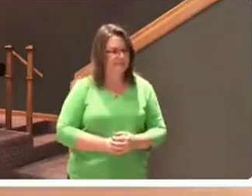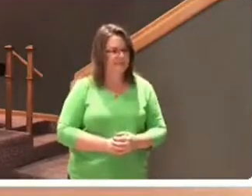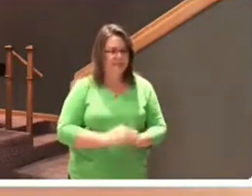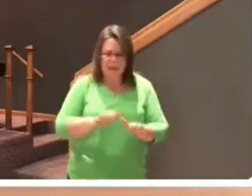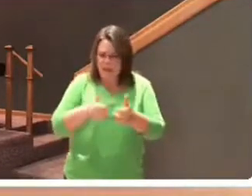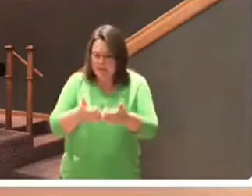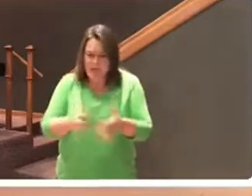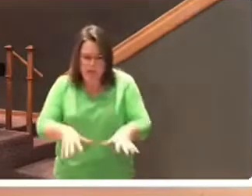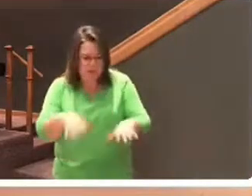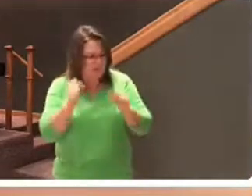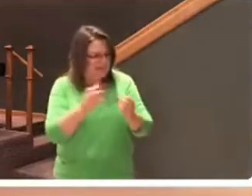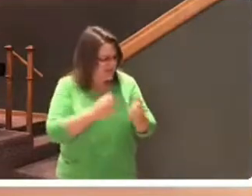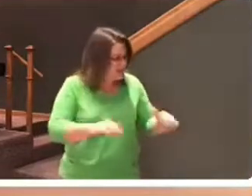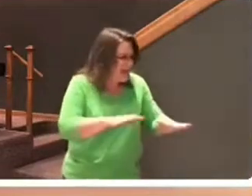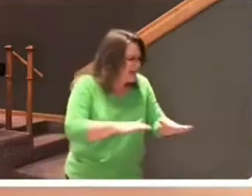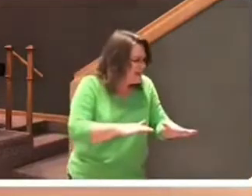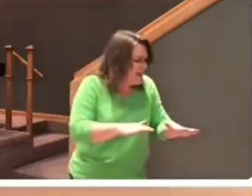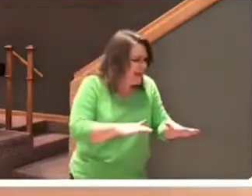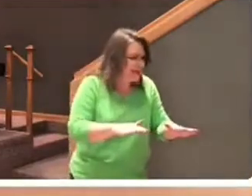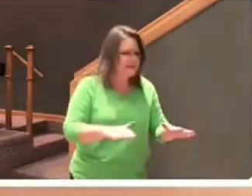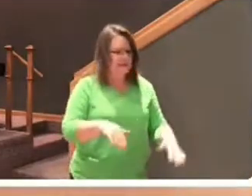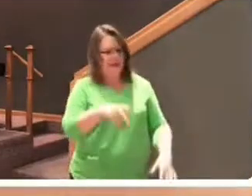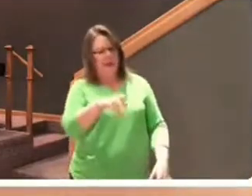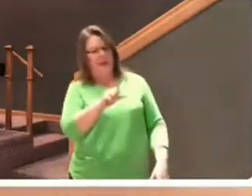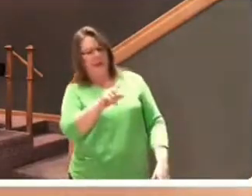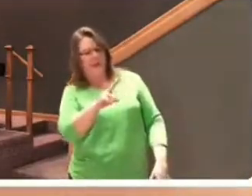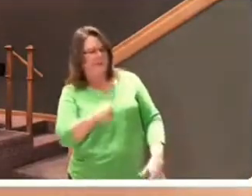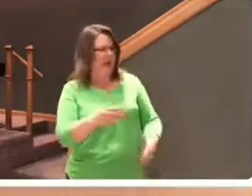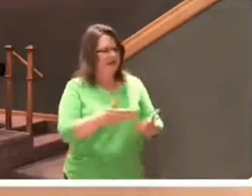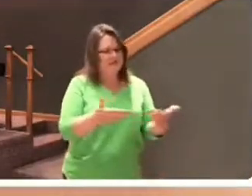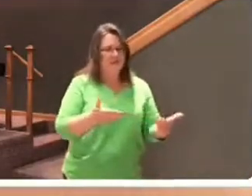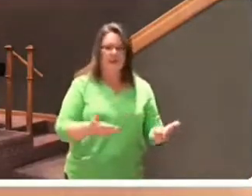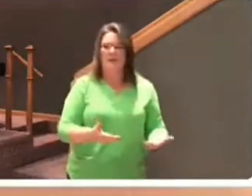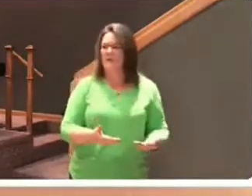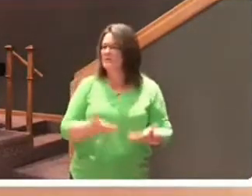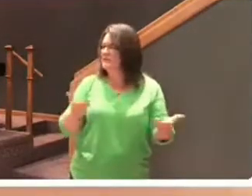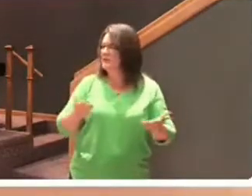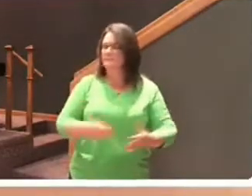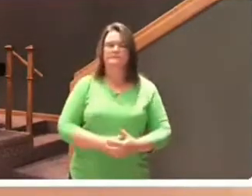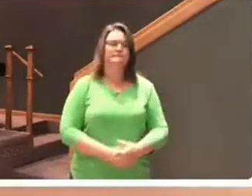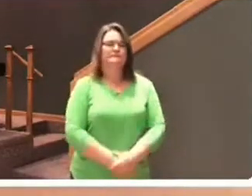So how do we possess that land? Is it a passive thing? Do we just, here.